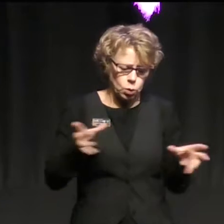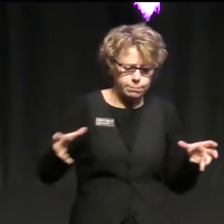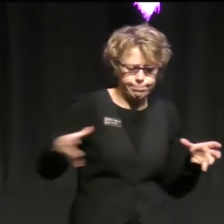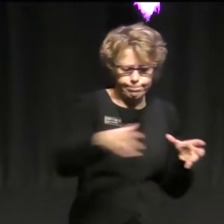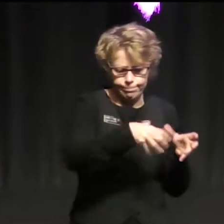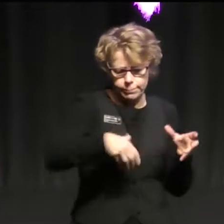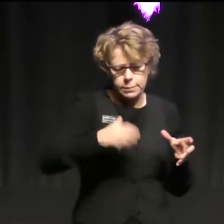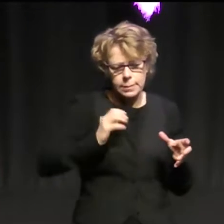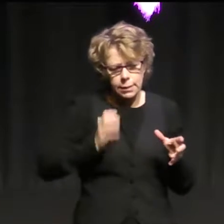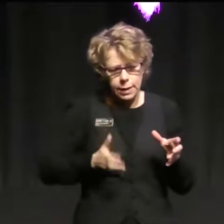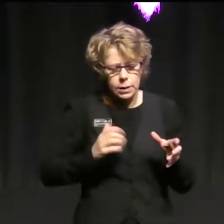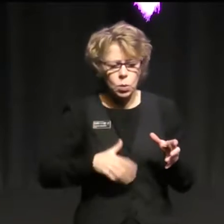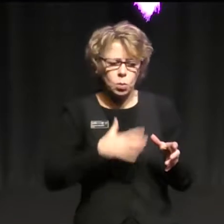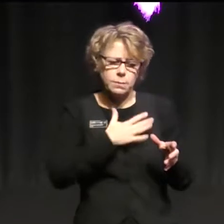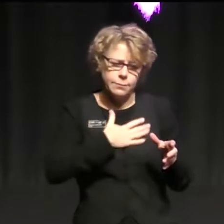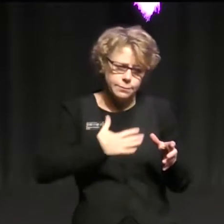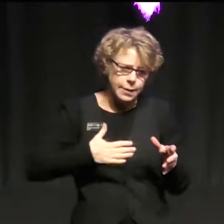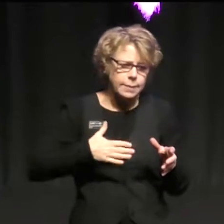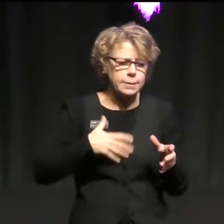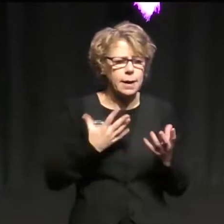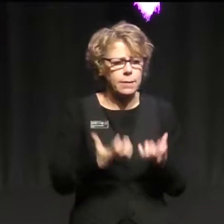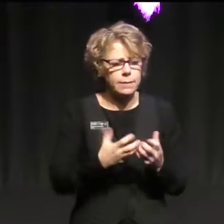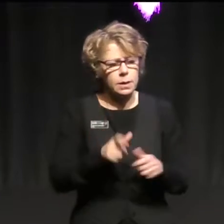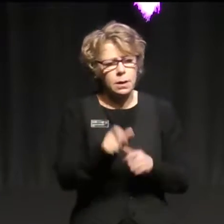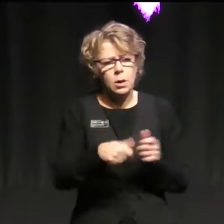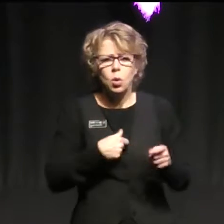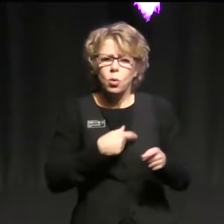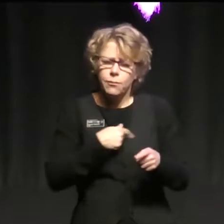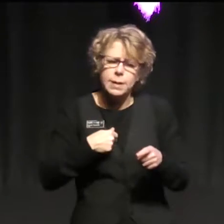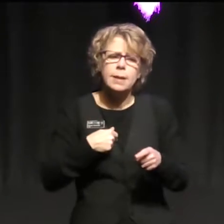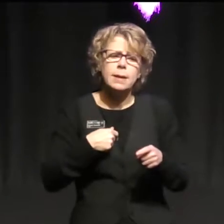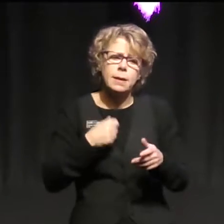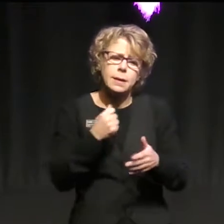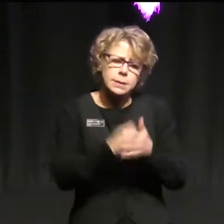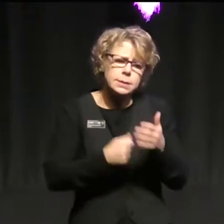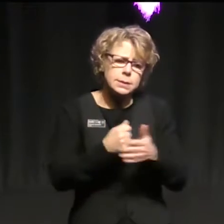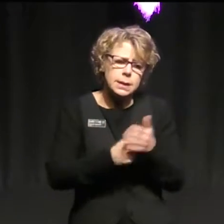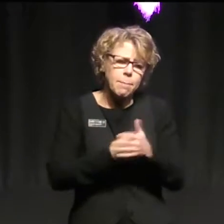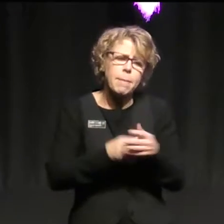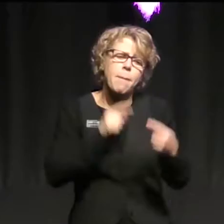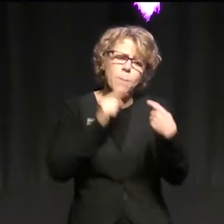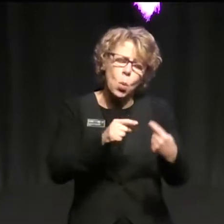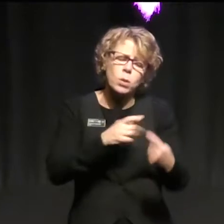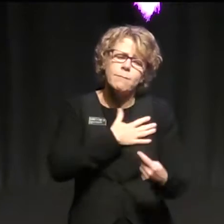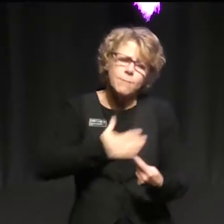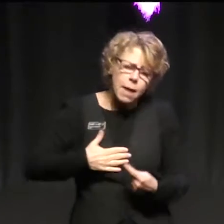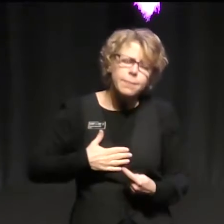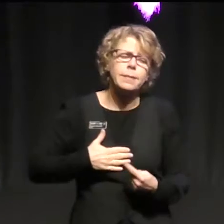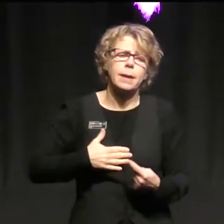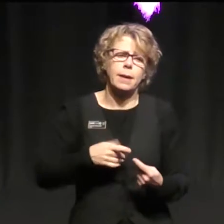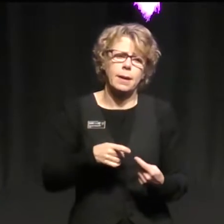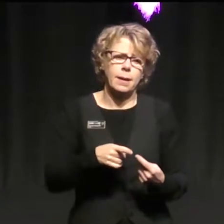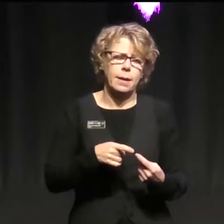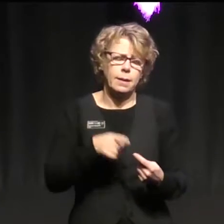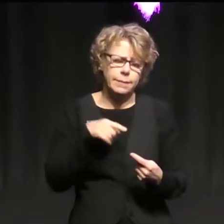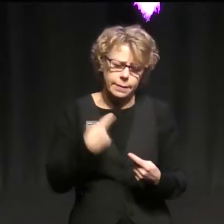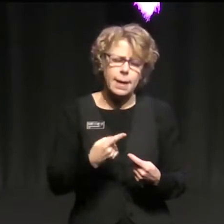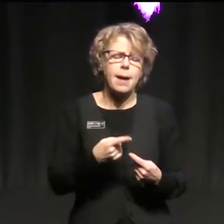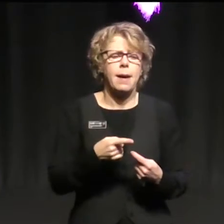workers, as poor to fight, and our fight is against poverty. And I think that is